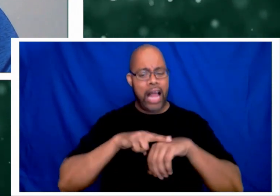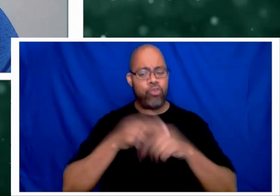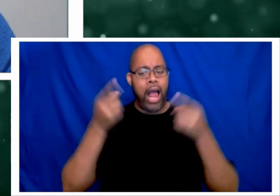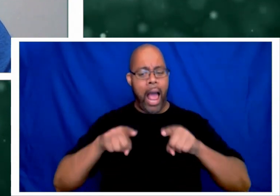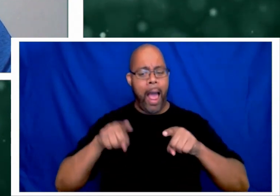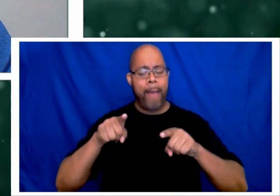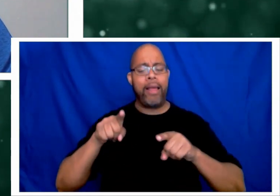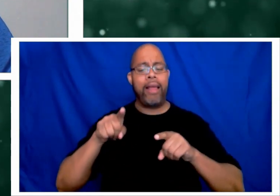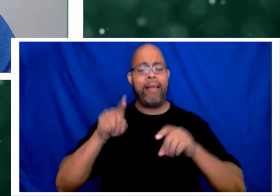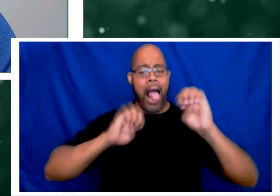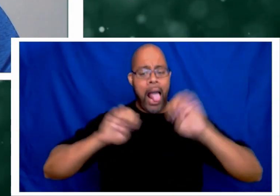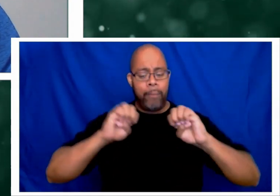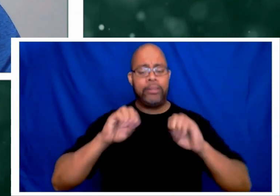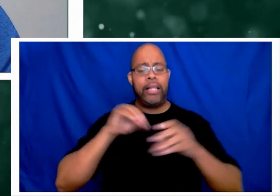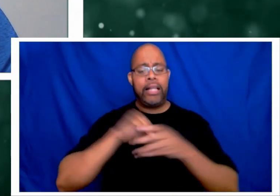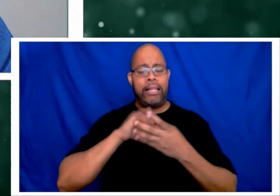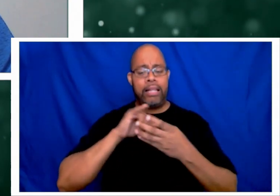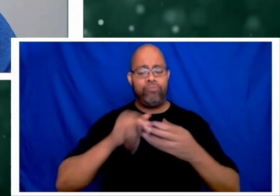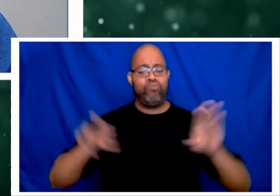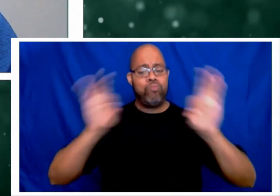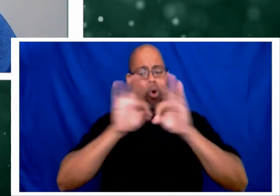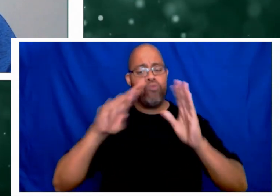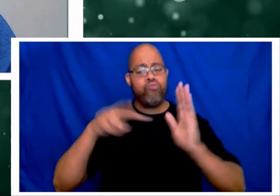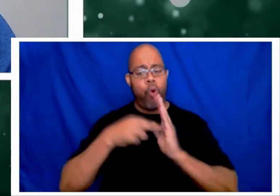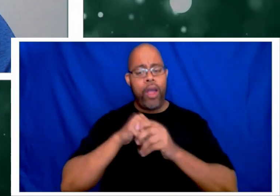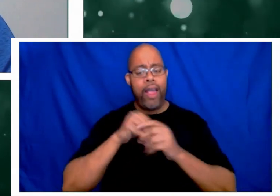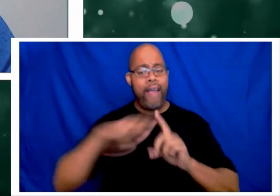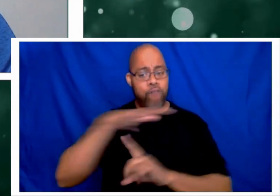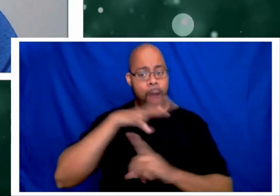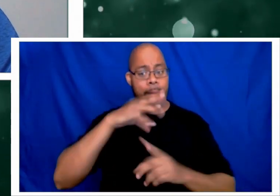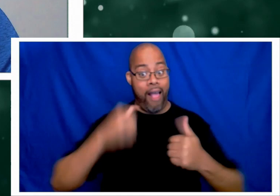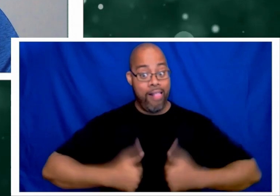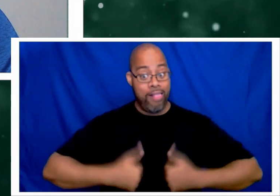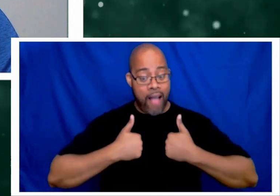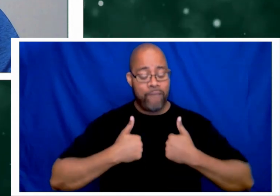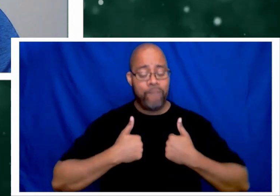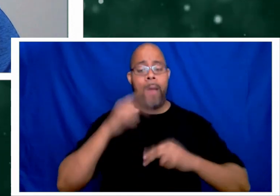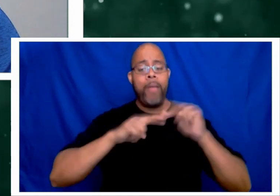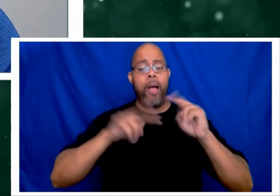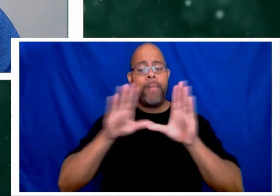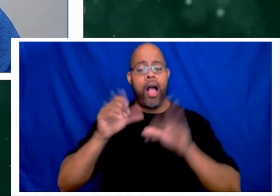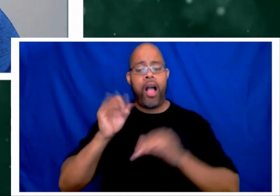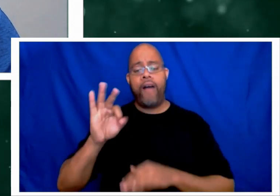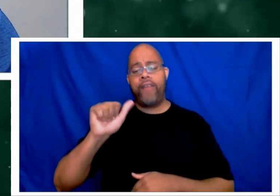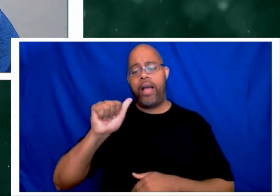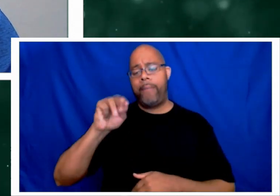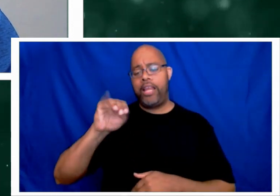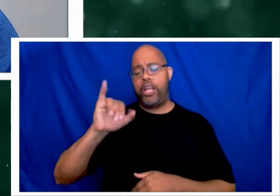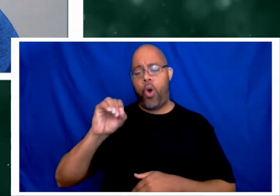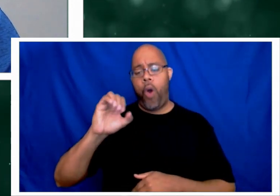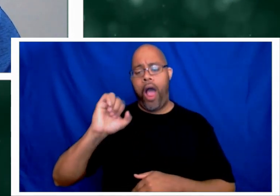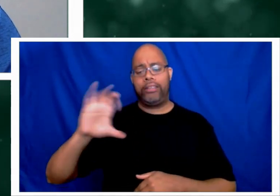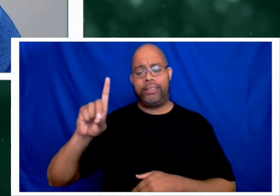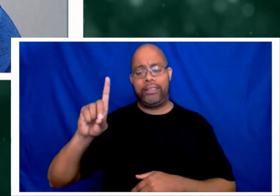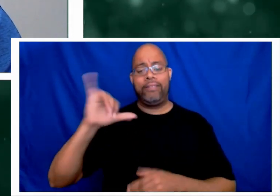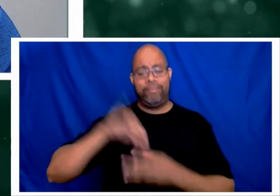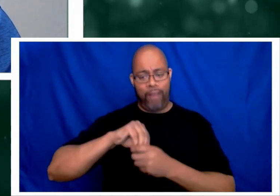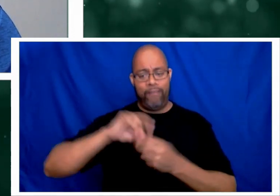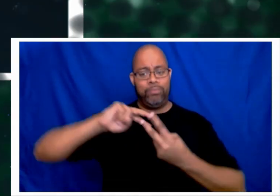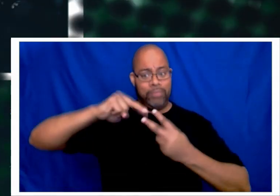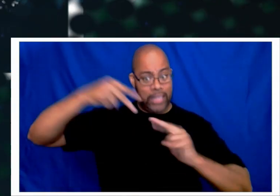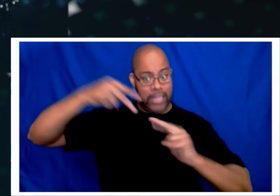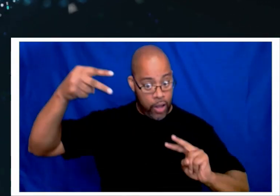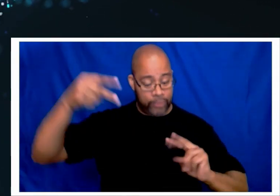plays a crucial role in the environment and in our lives. It is the building block of amino acids, which make up proteins, and because of that, it is a